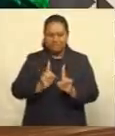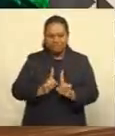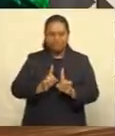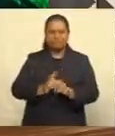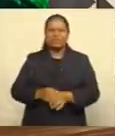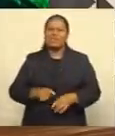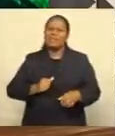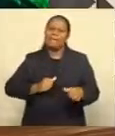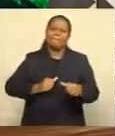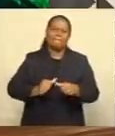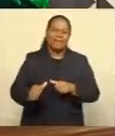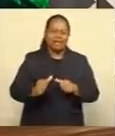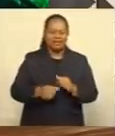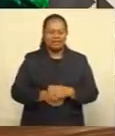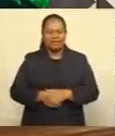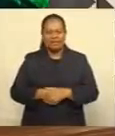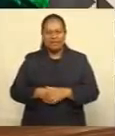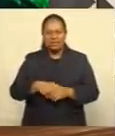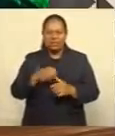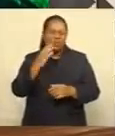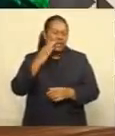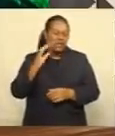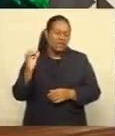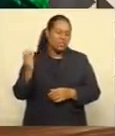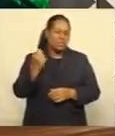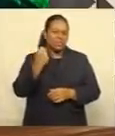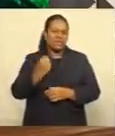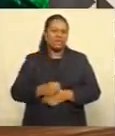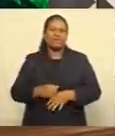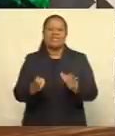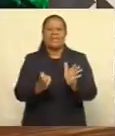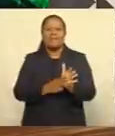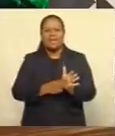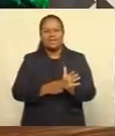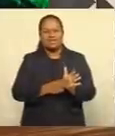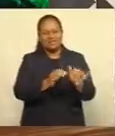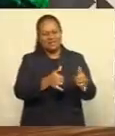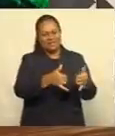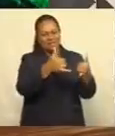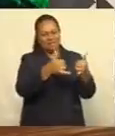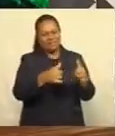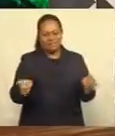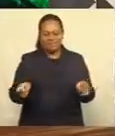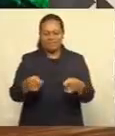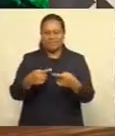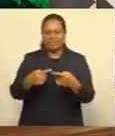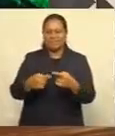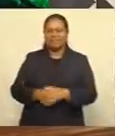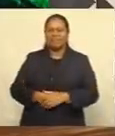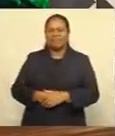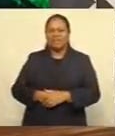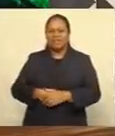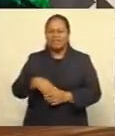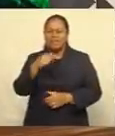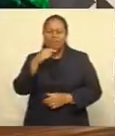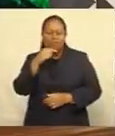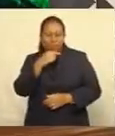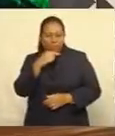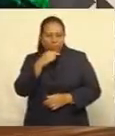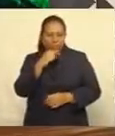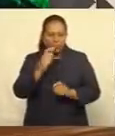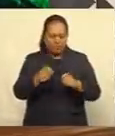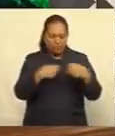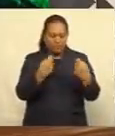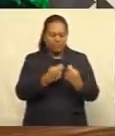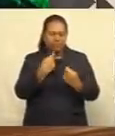form after securing back-to-back wins in the Iran Massey Cup. As the side begins to find its feet, the man in charge cannot help but reminisce on